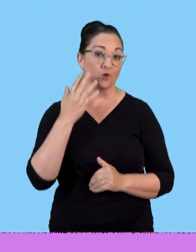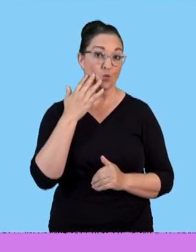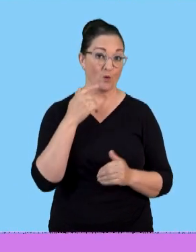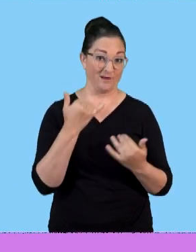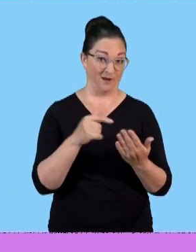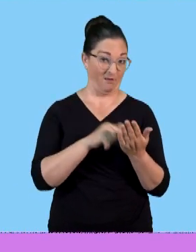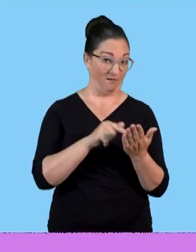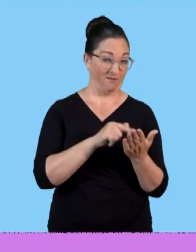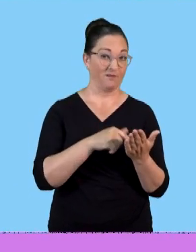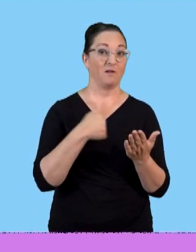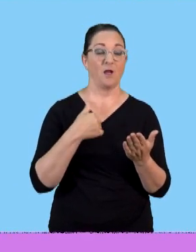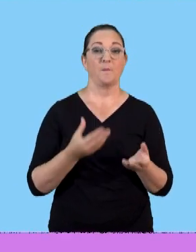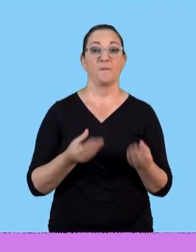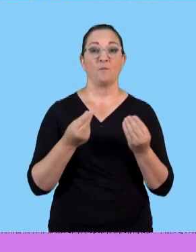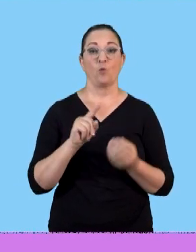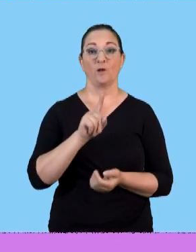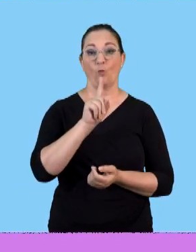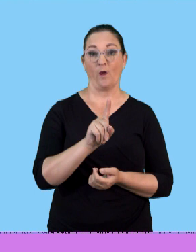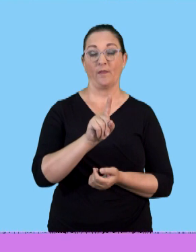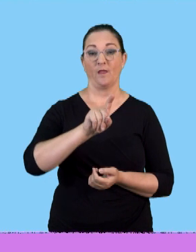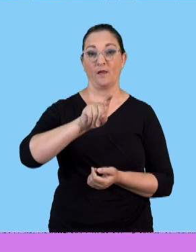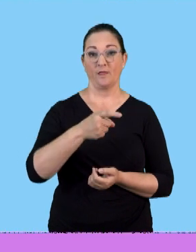So when I calculate this, I get an answer of